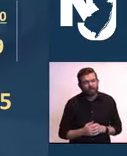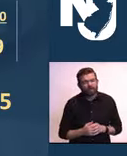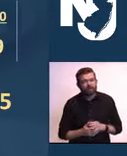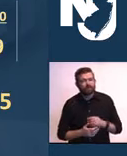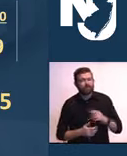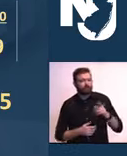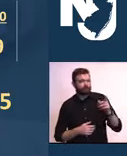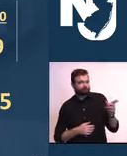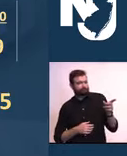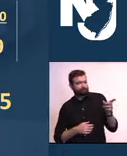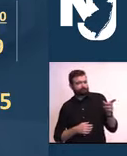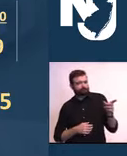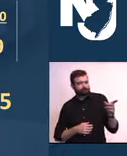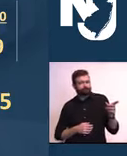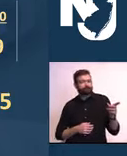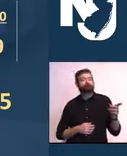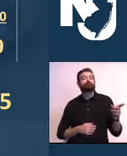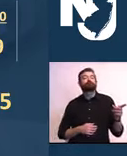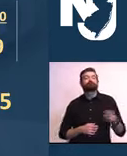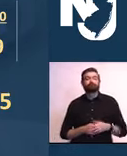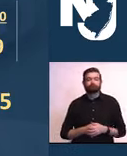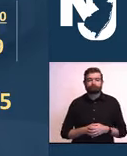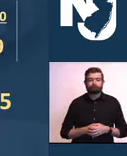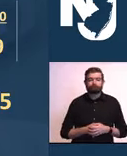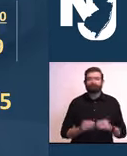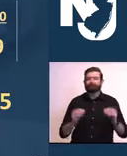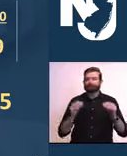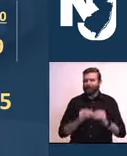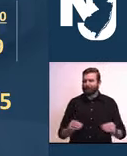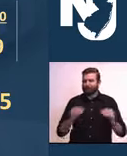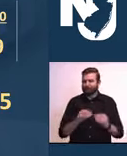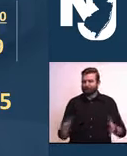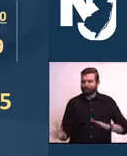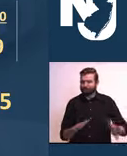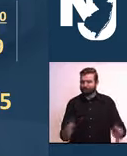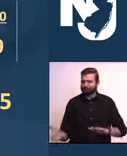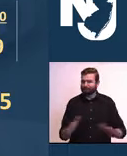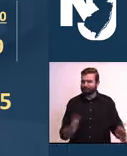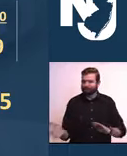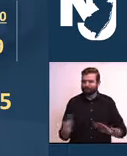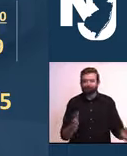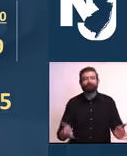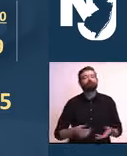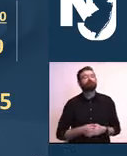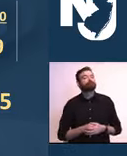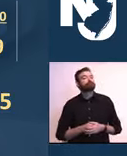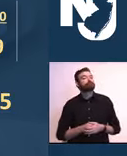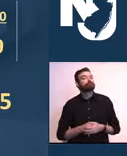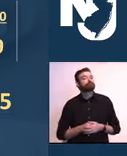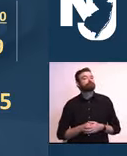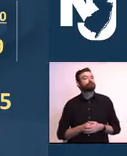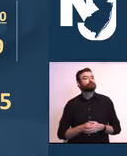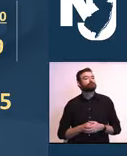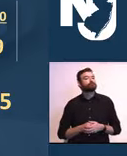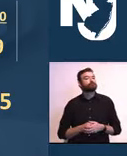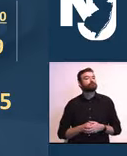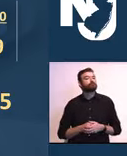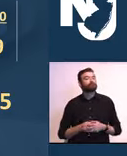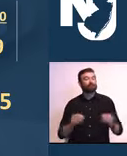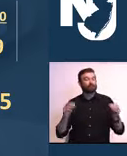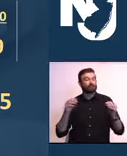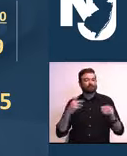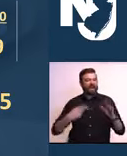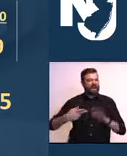in mind as well. We're recording more deaths, tragically, now more than at any point in the past year. And remember 1